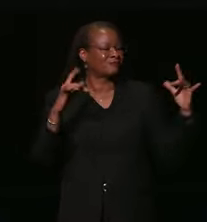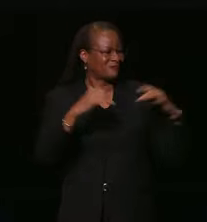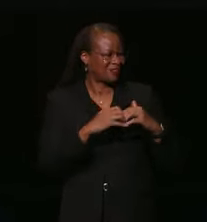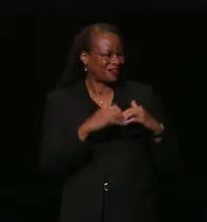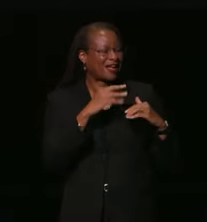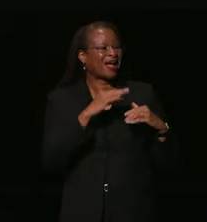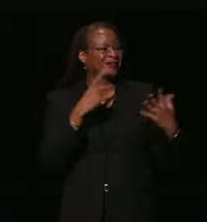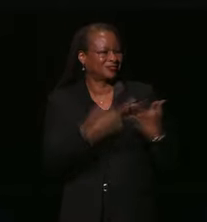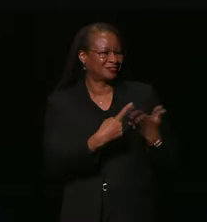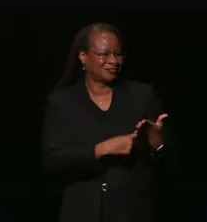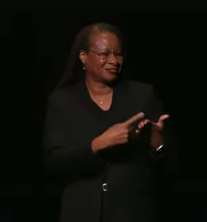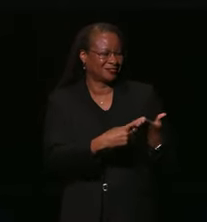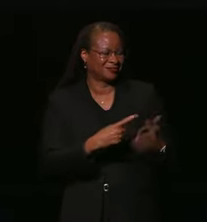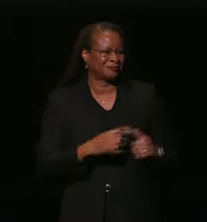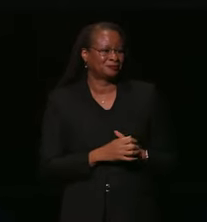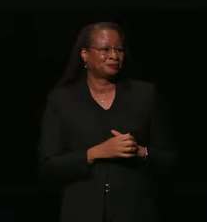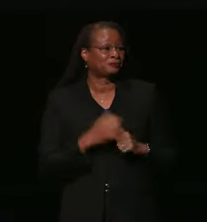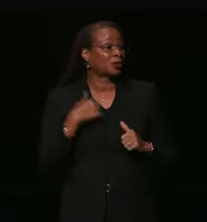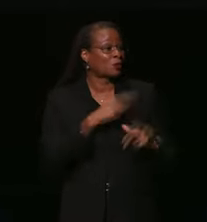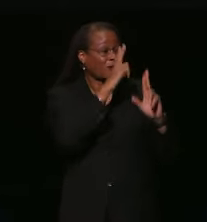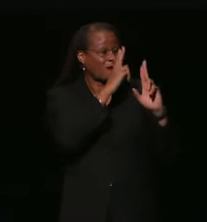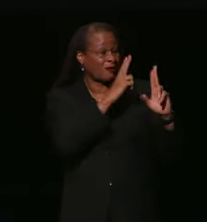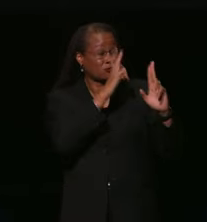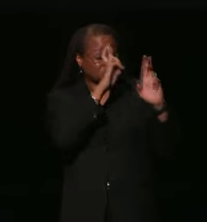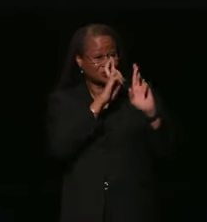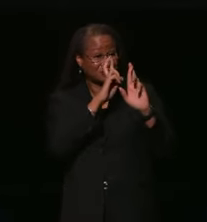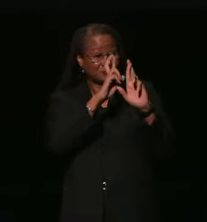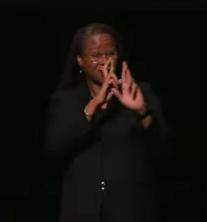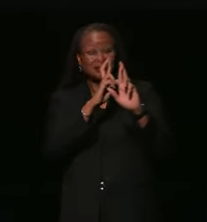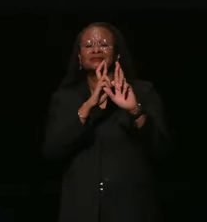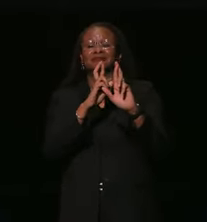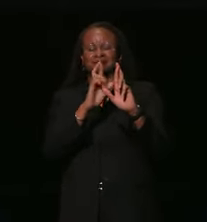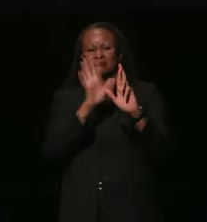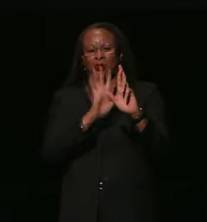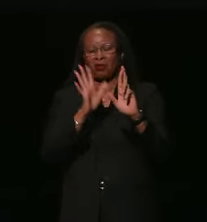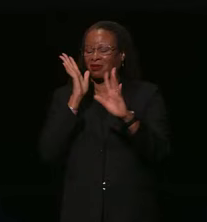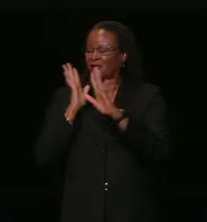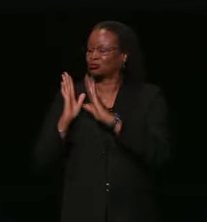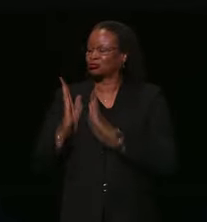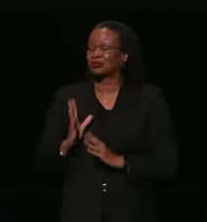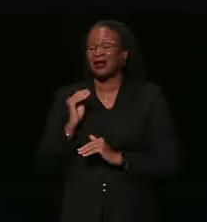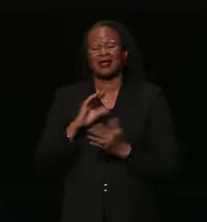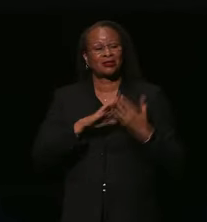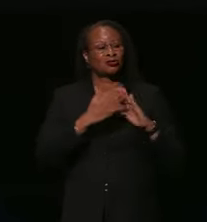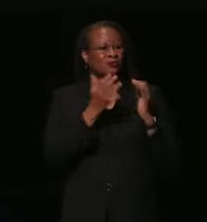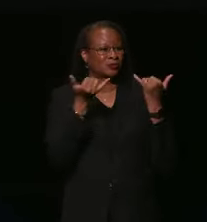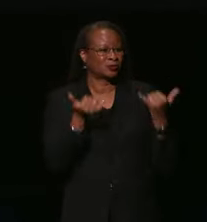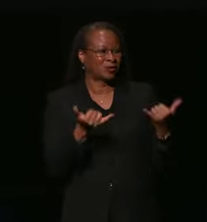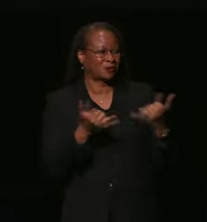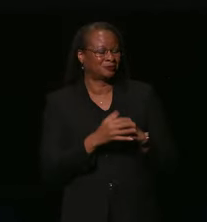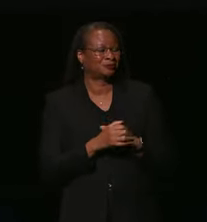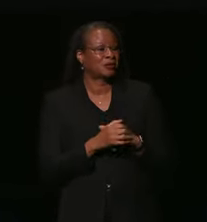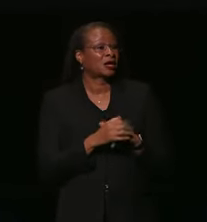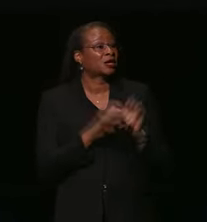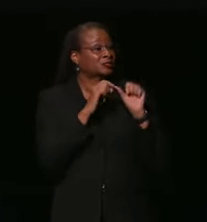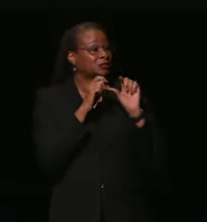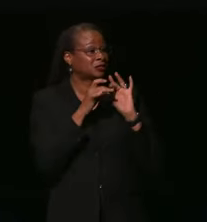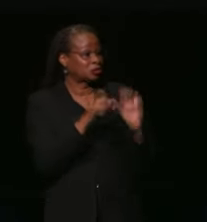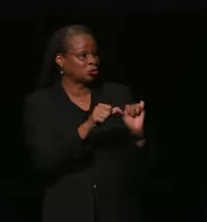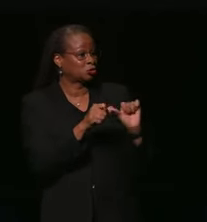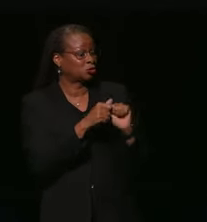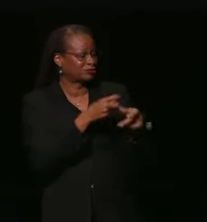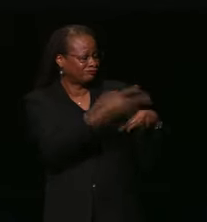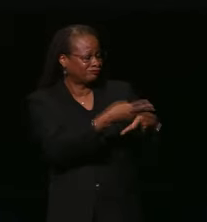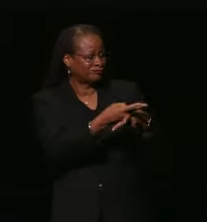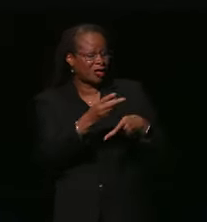convene, and discuss. We honor and respect Tongva ancestors and the Tongva community today, which continue to nurture